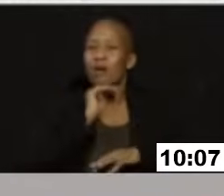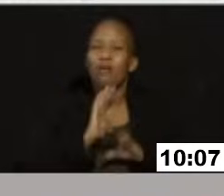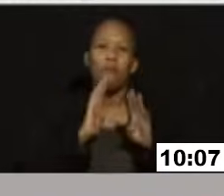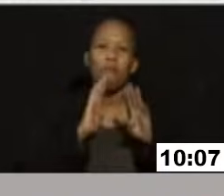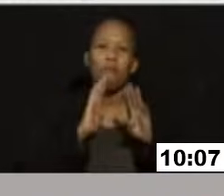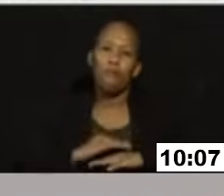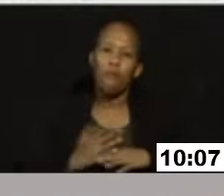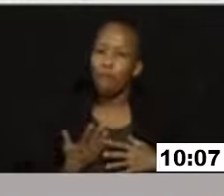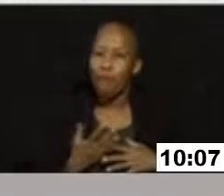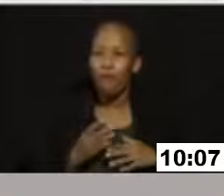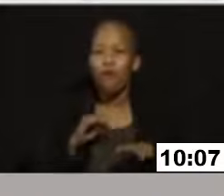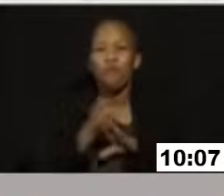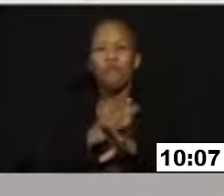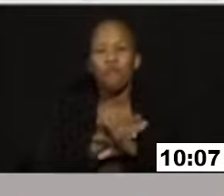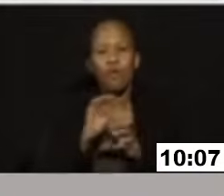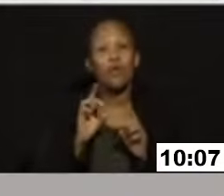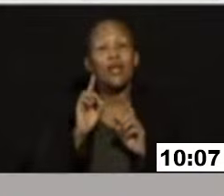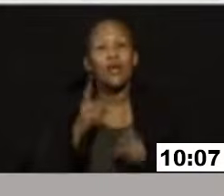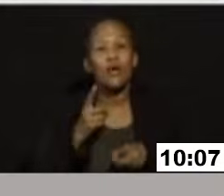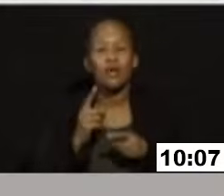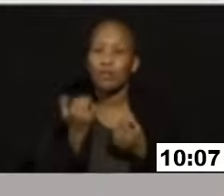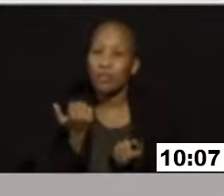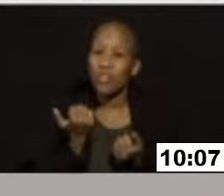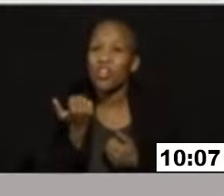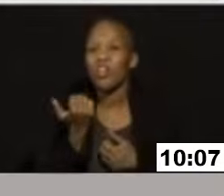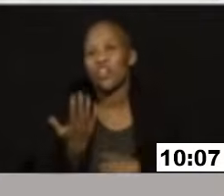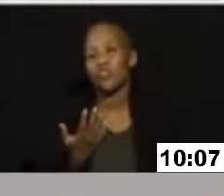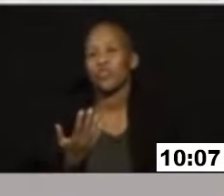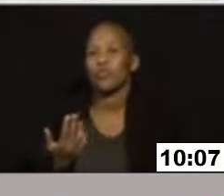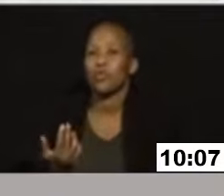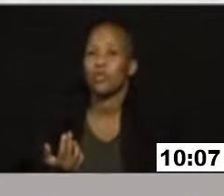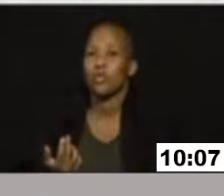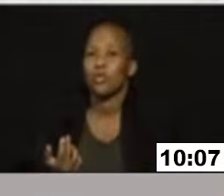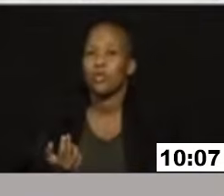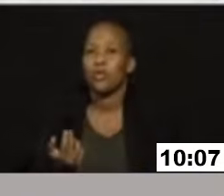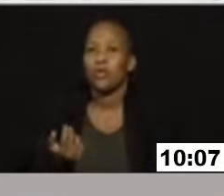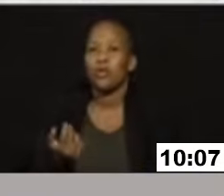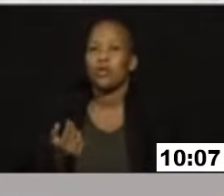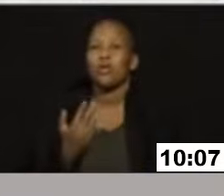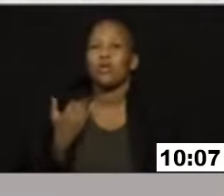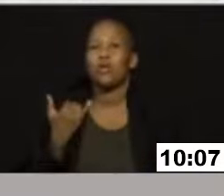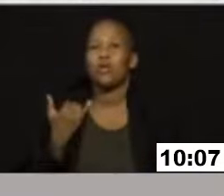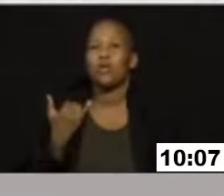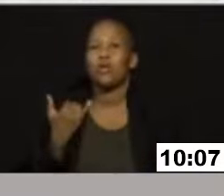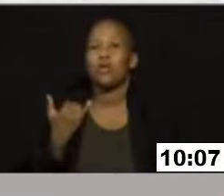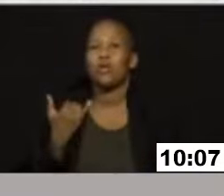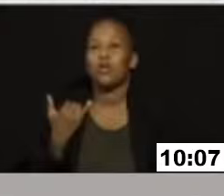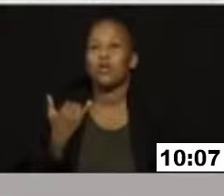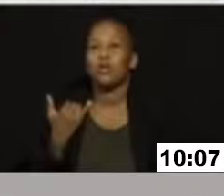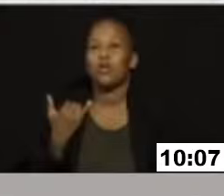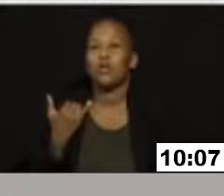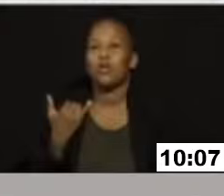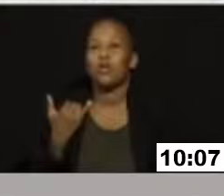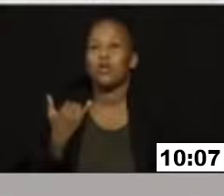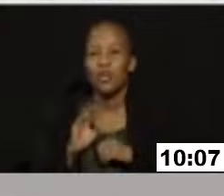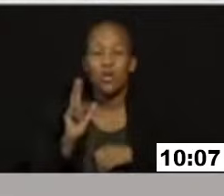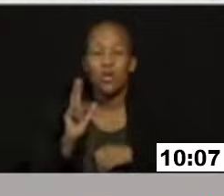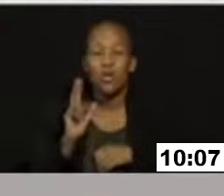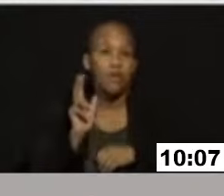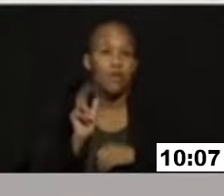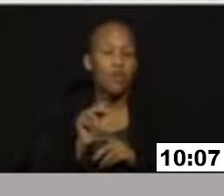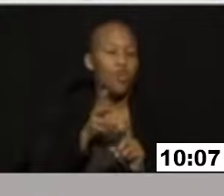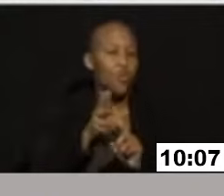your directive was issued what the position is. So in the interest of fairness and in the interest of your hearing from the